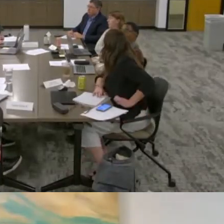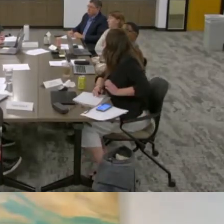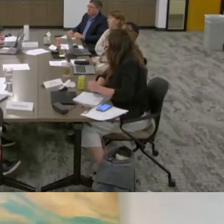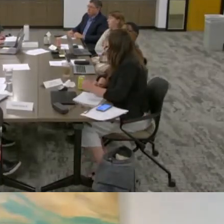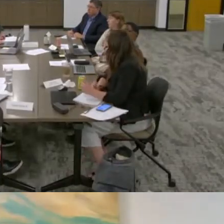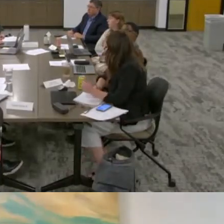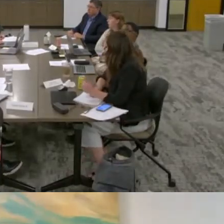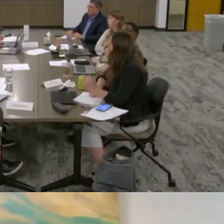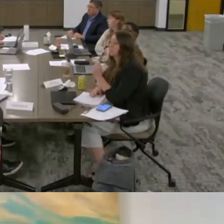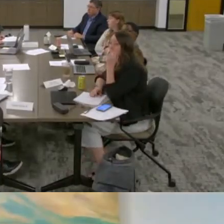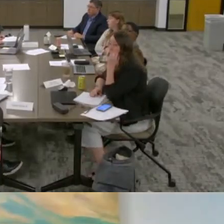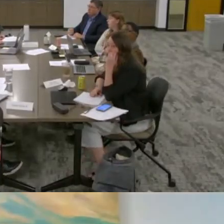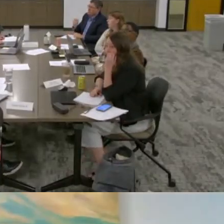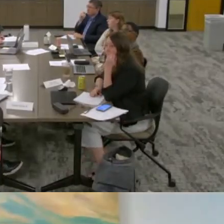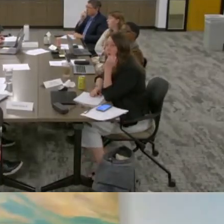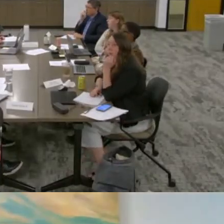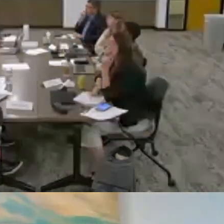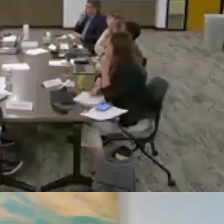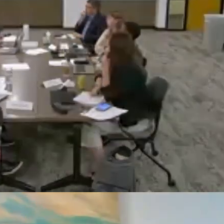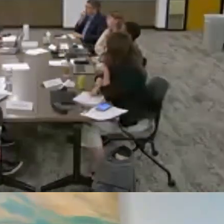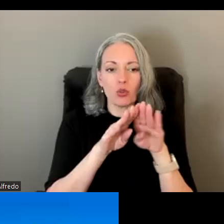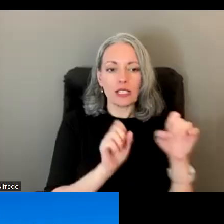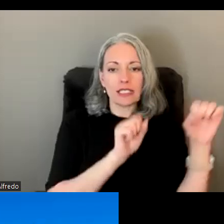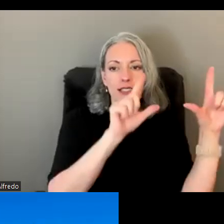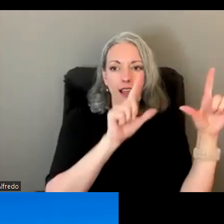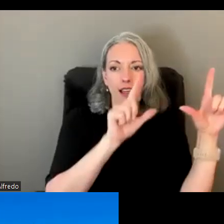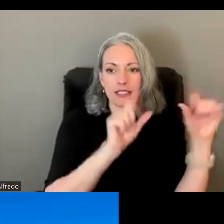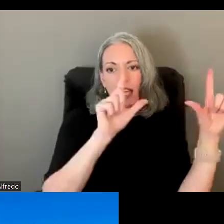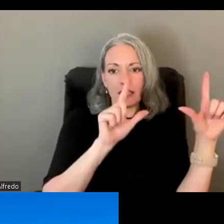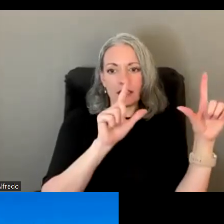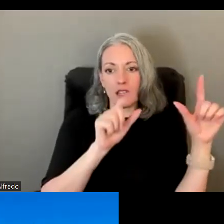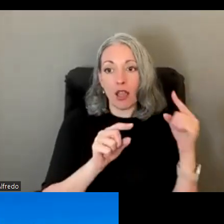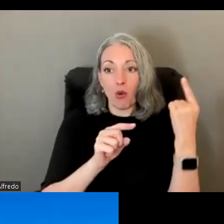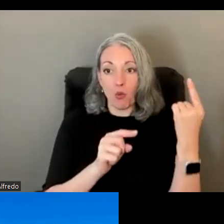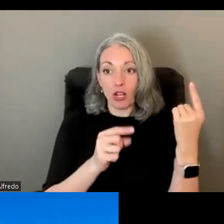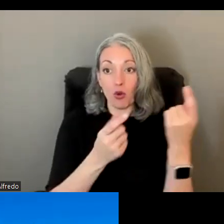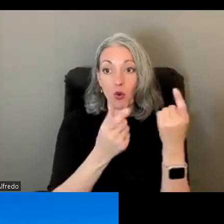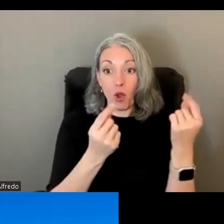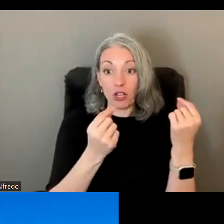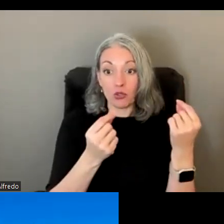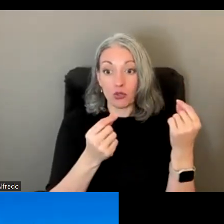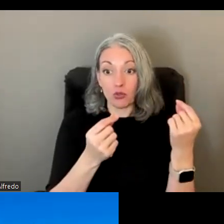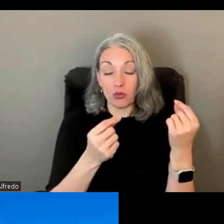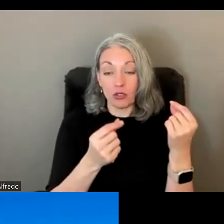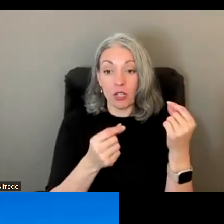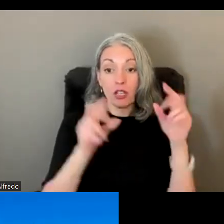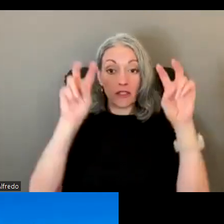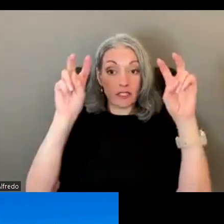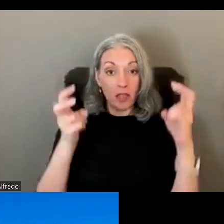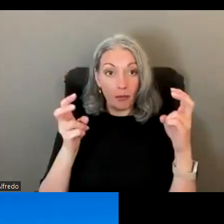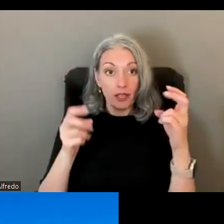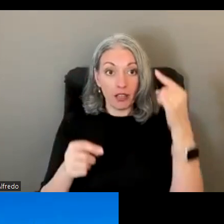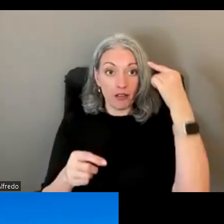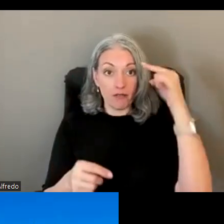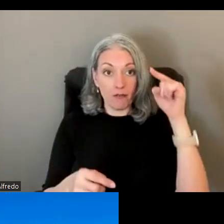a couple of closing slides, but one thing that we need to do is the main topic for the August meeting is going to